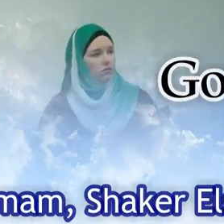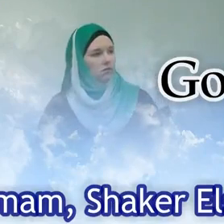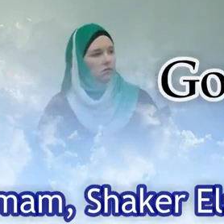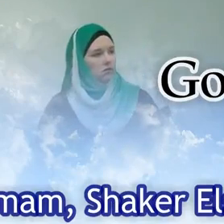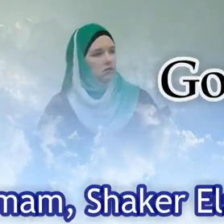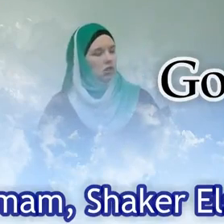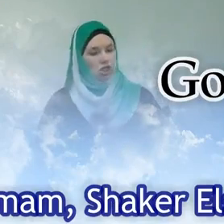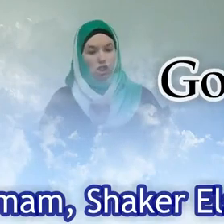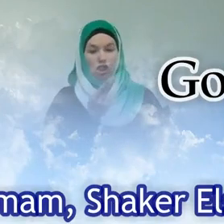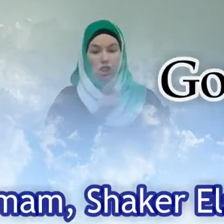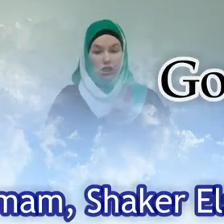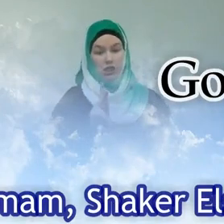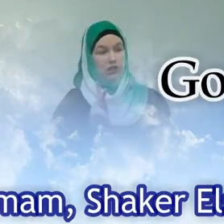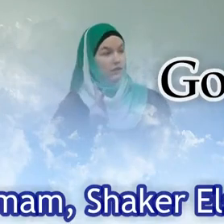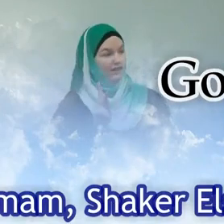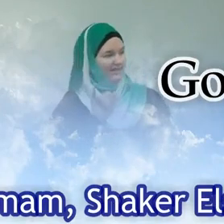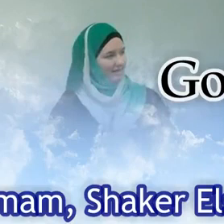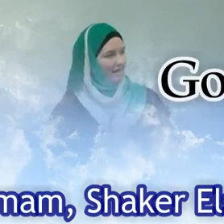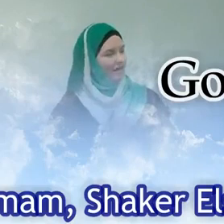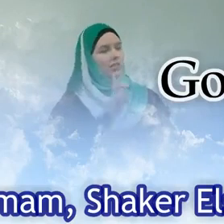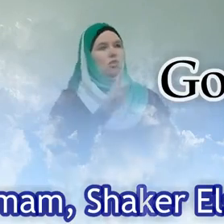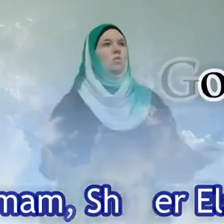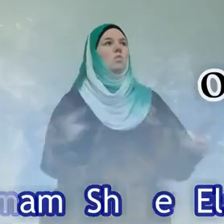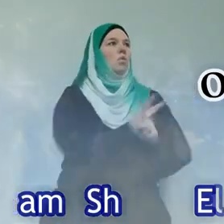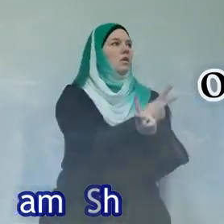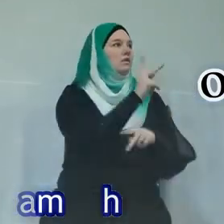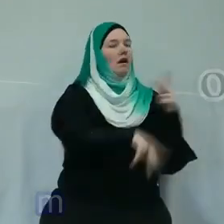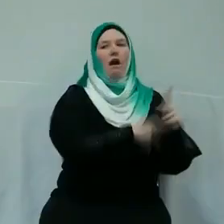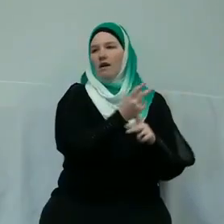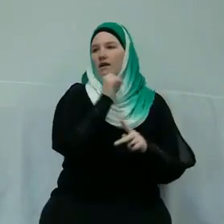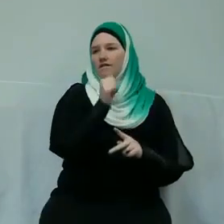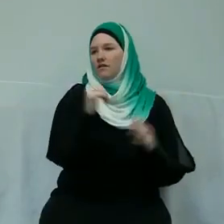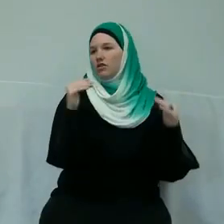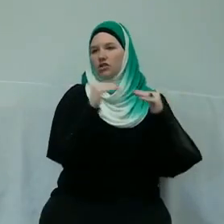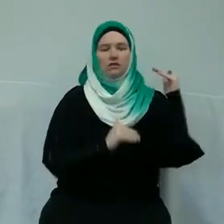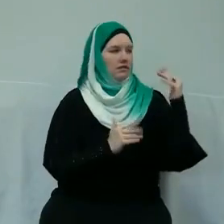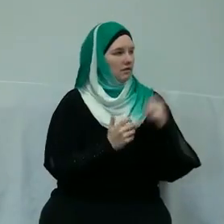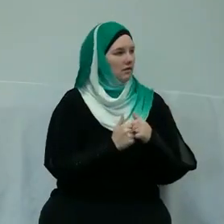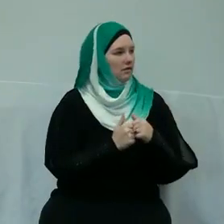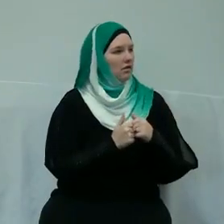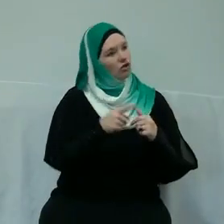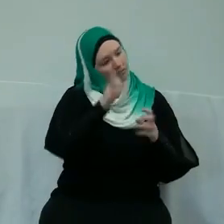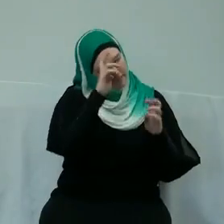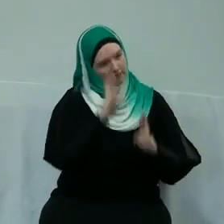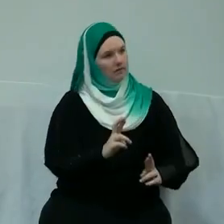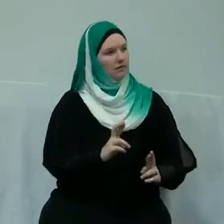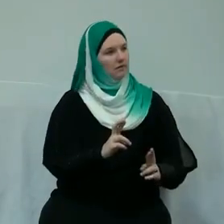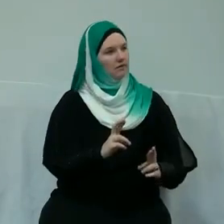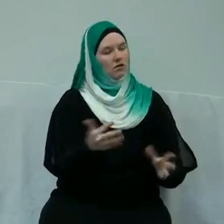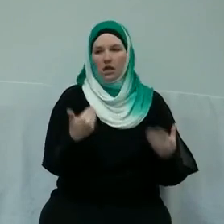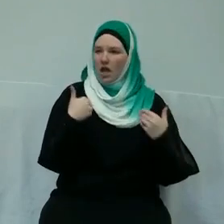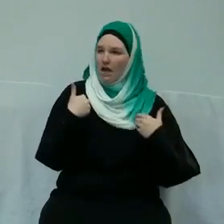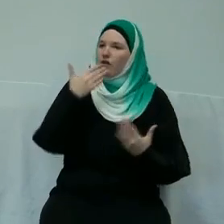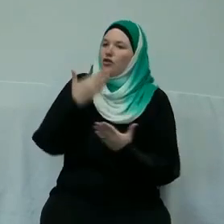So shirk is condemned as the worst form of injustice. So to be decent, to have